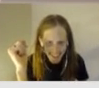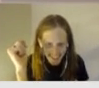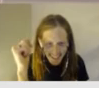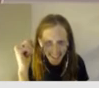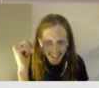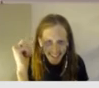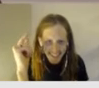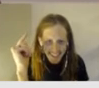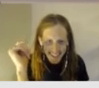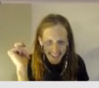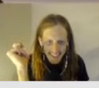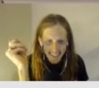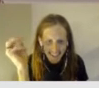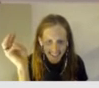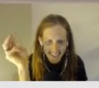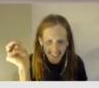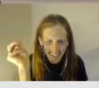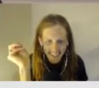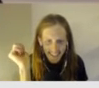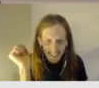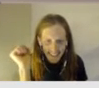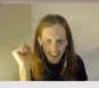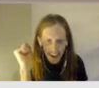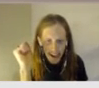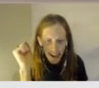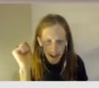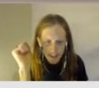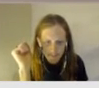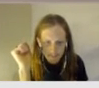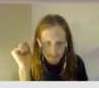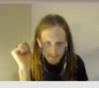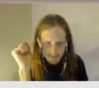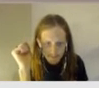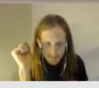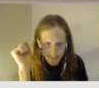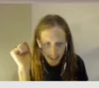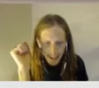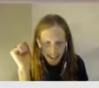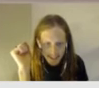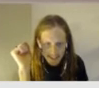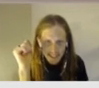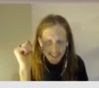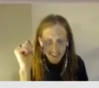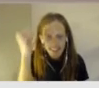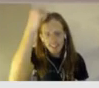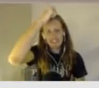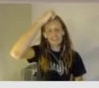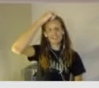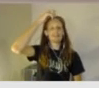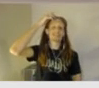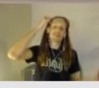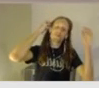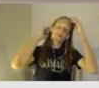But the best cameras are those that get out of your way as a photographer and just do the job that you need it to do. And the